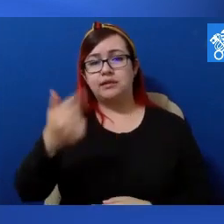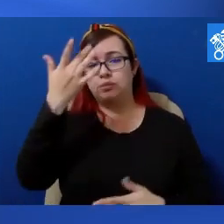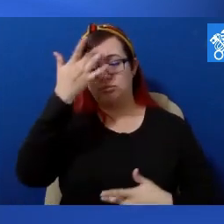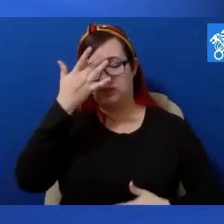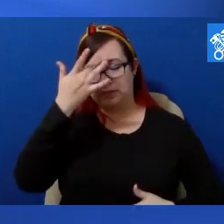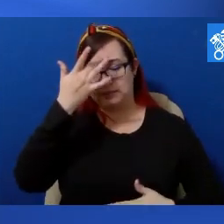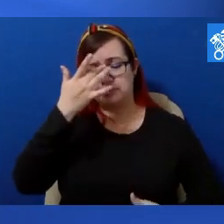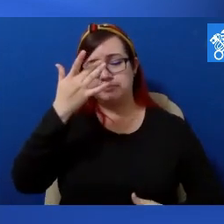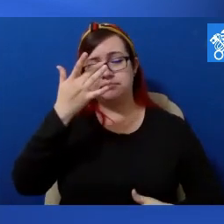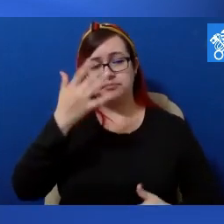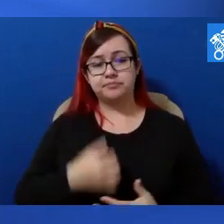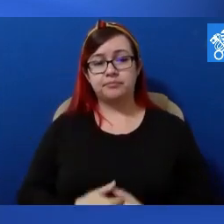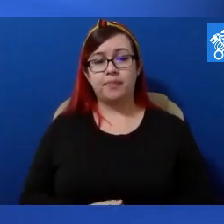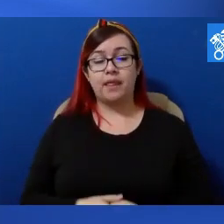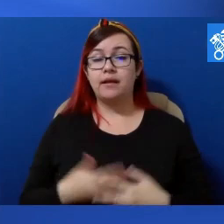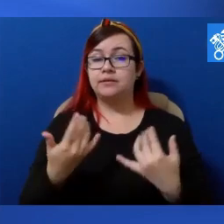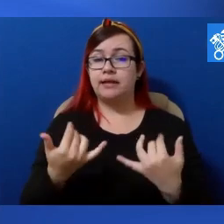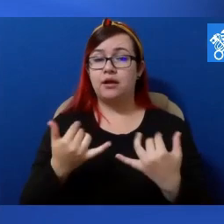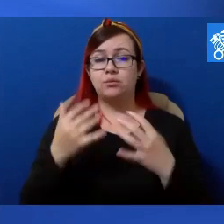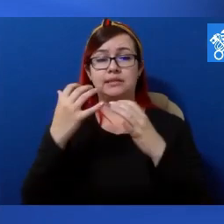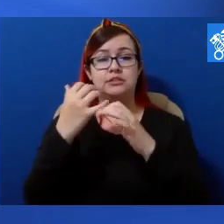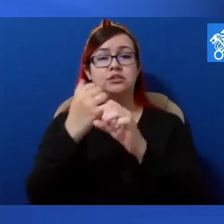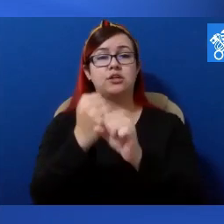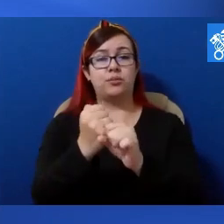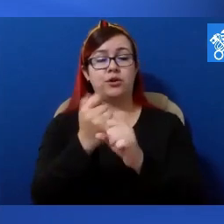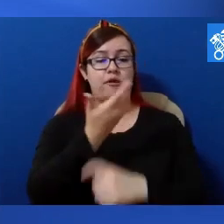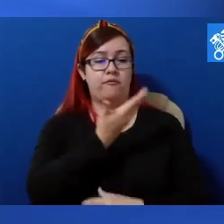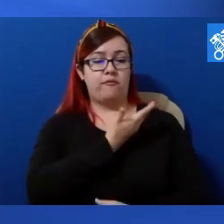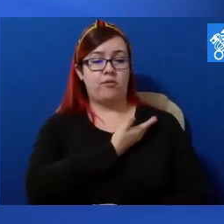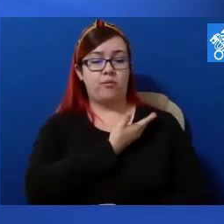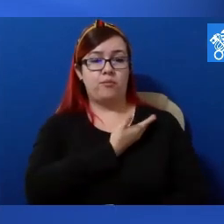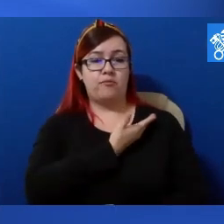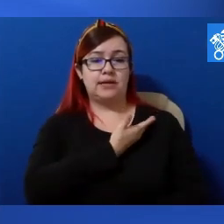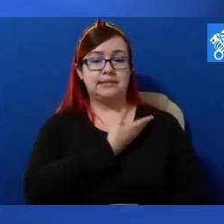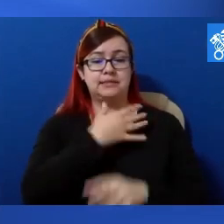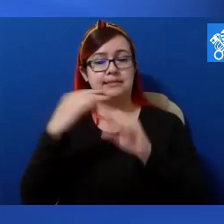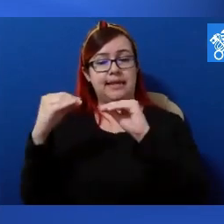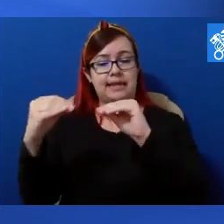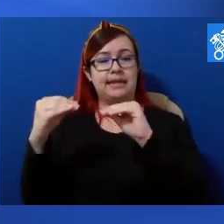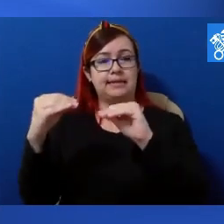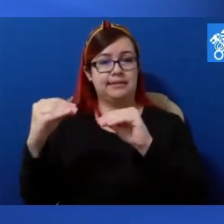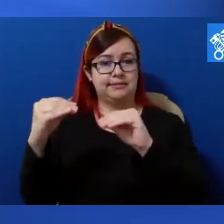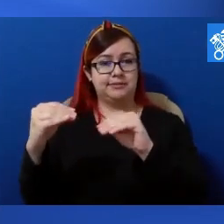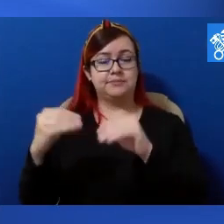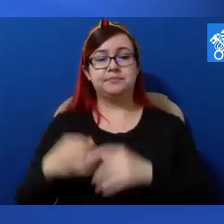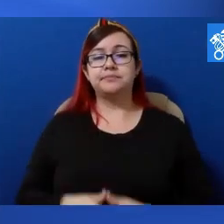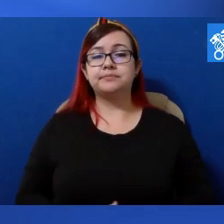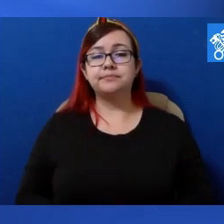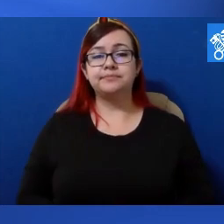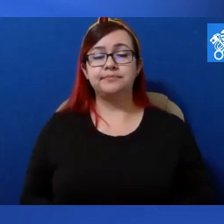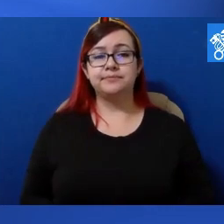children, the elderly, and those who are sick. The following is a summary of the Holy